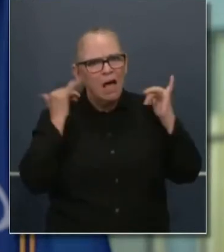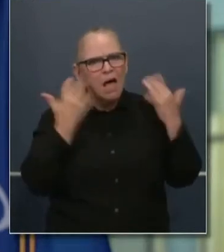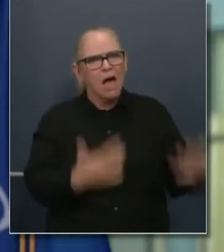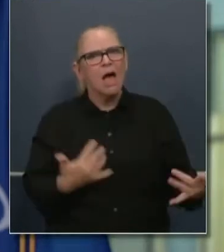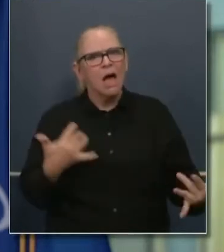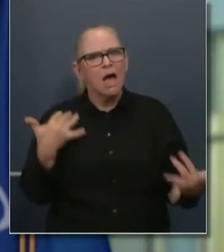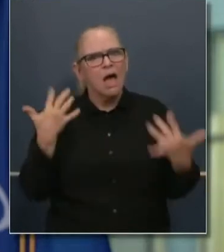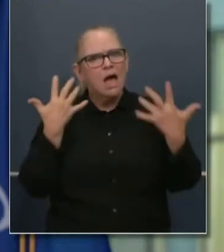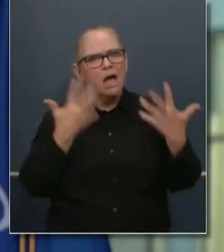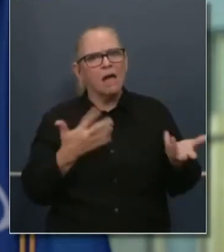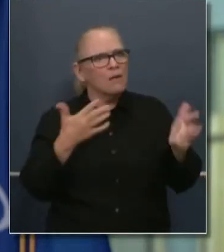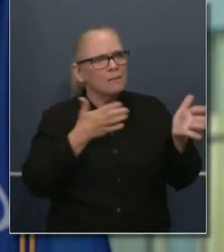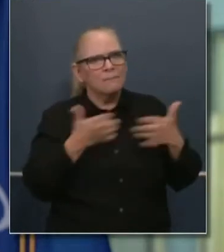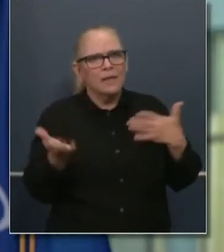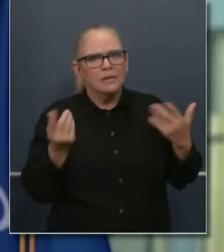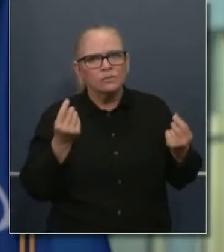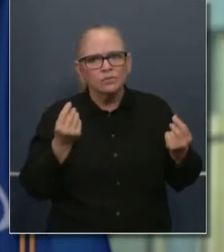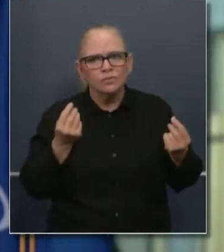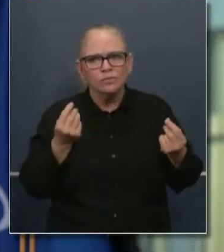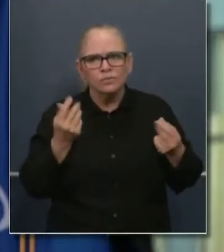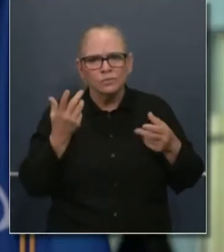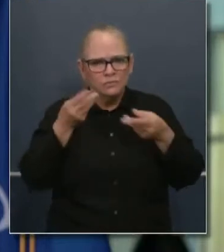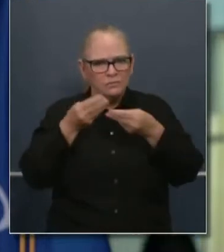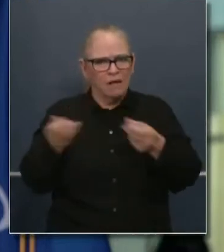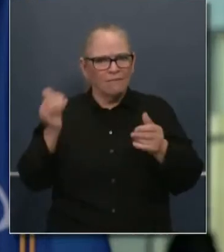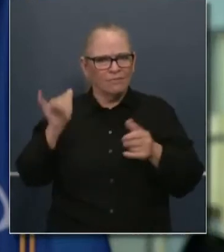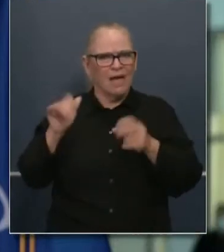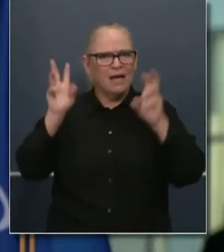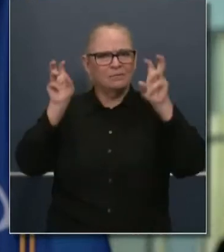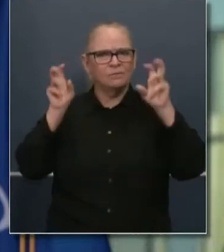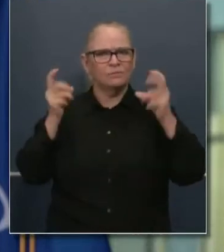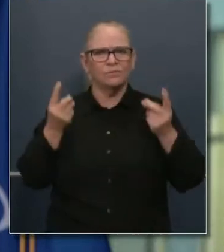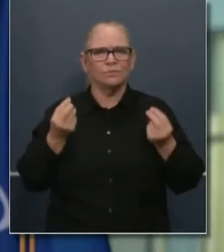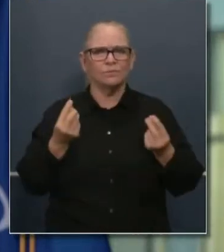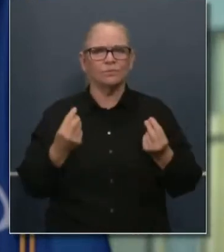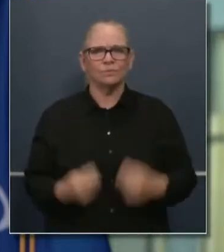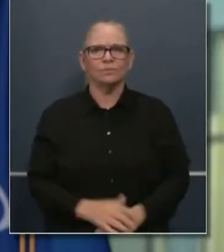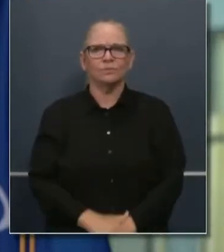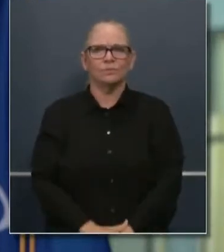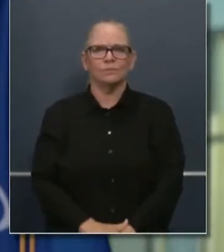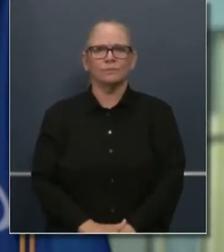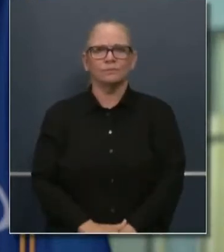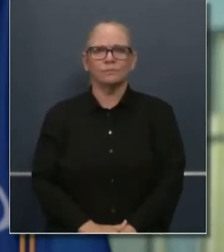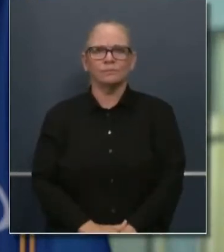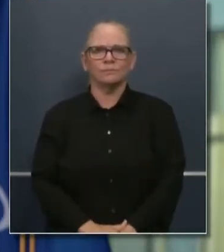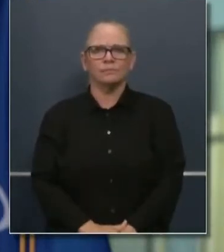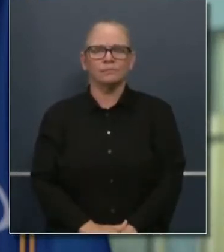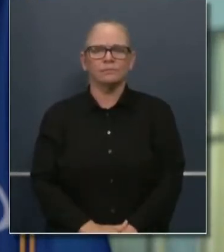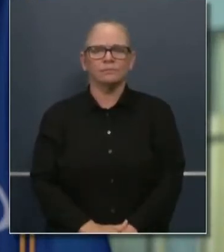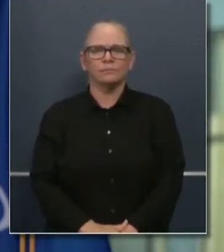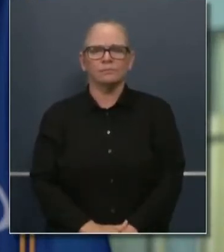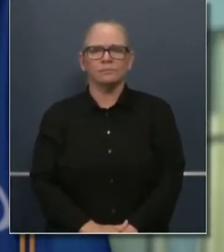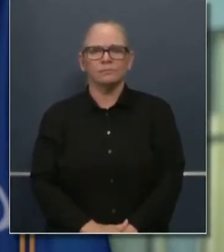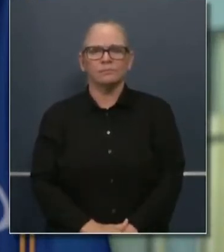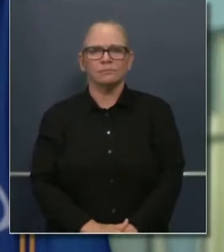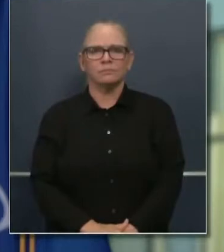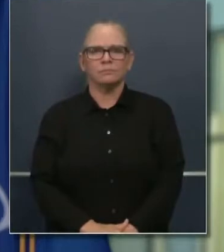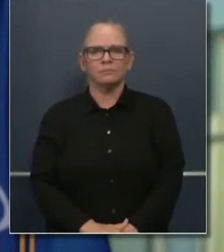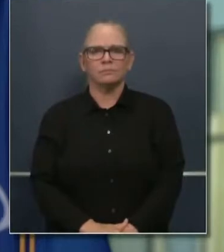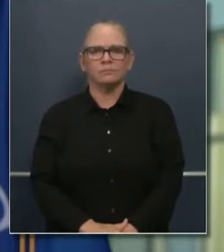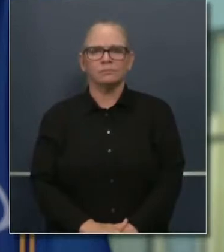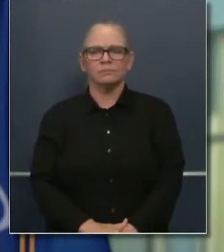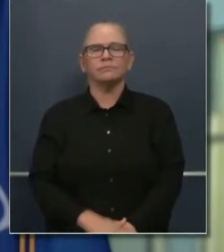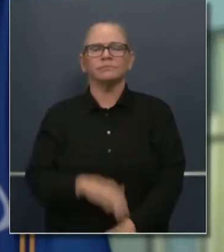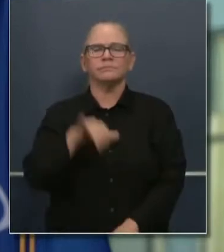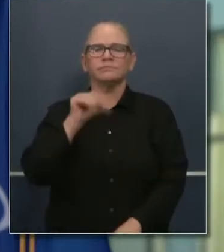its solutions will start getting implemented. Well, we've been working to make real-time adjustments, real-time amendments. We've kept you abreast of